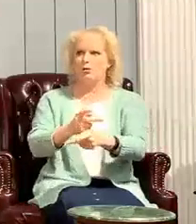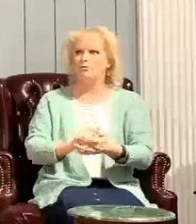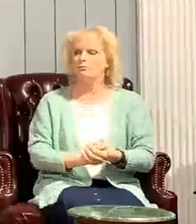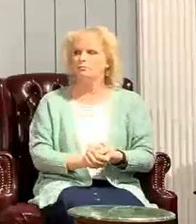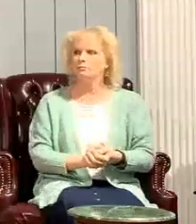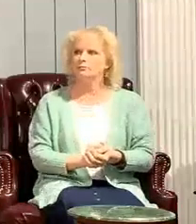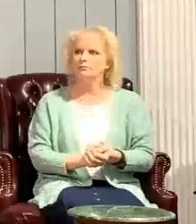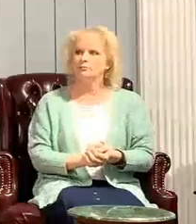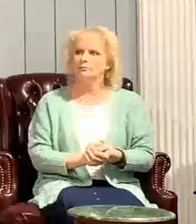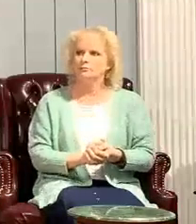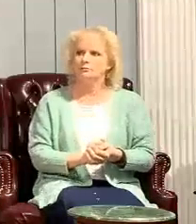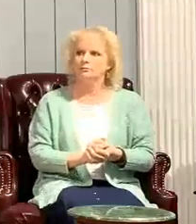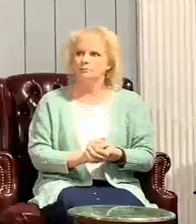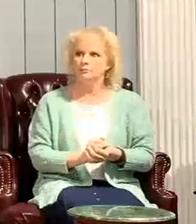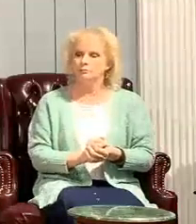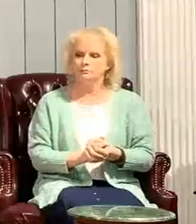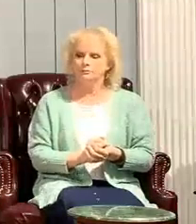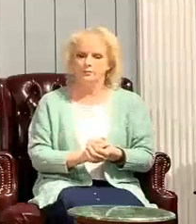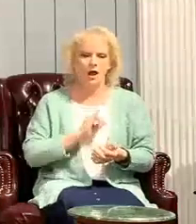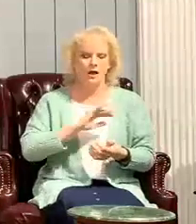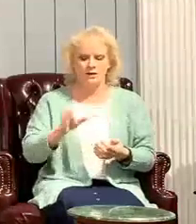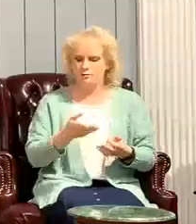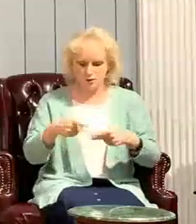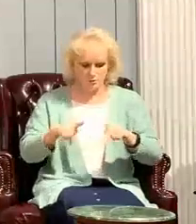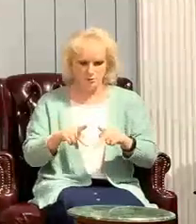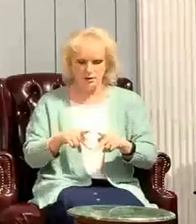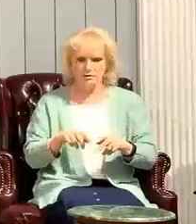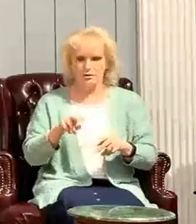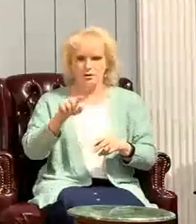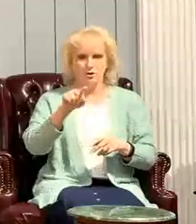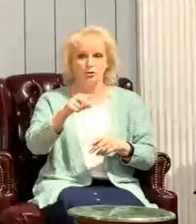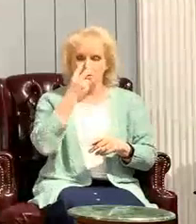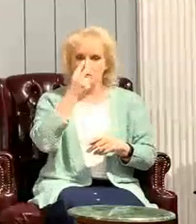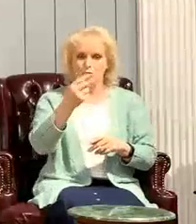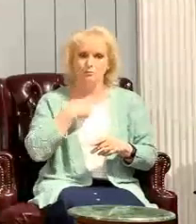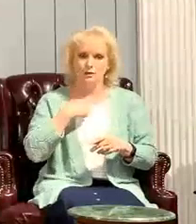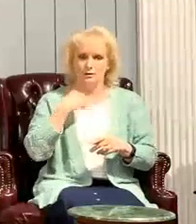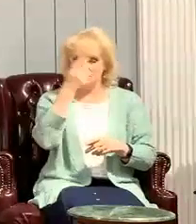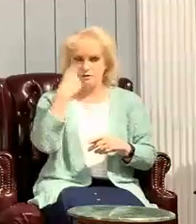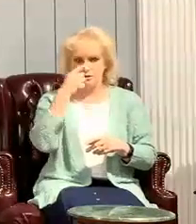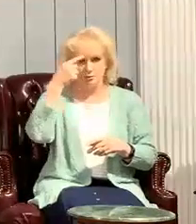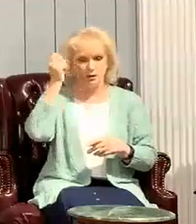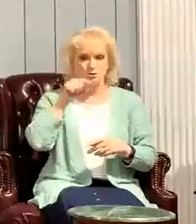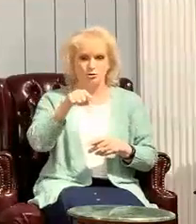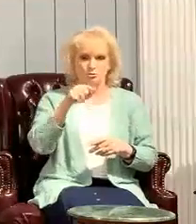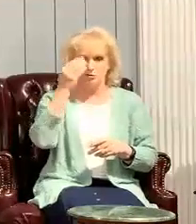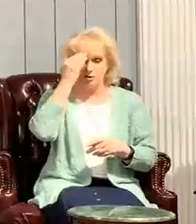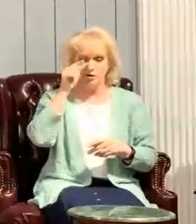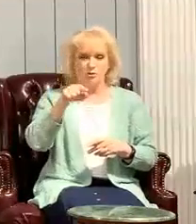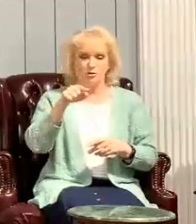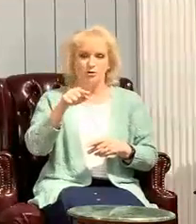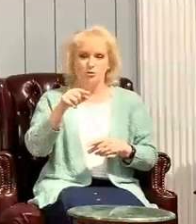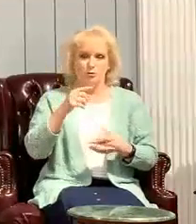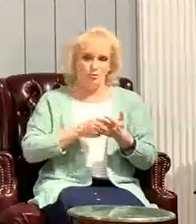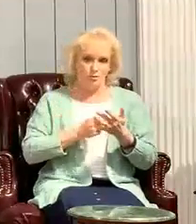you're looking at me saying, I can't, where you're in a position where you won't look me in the face because you know you owe me money, and I won't look you in